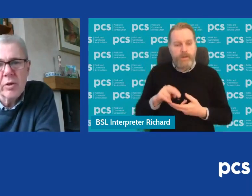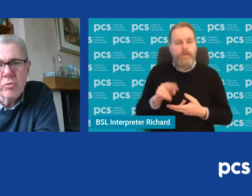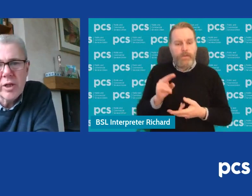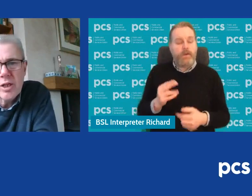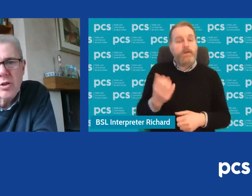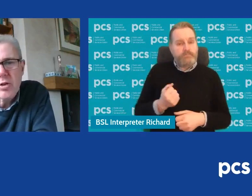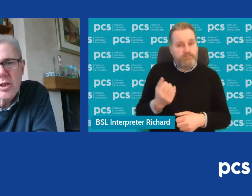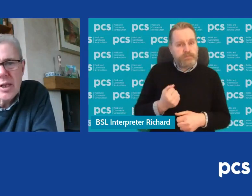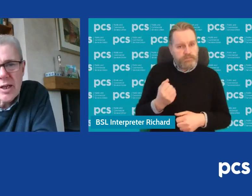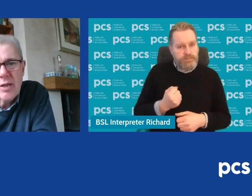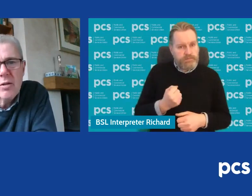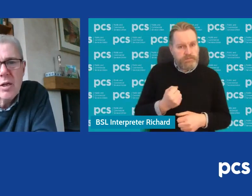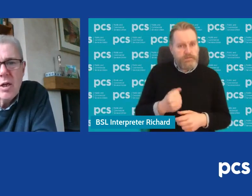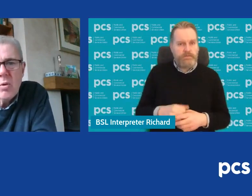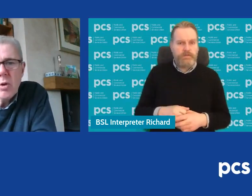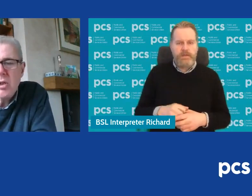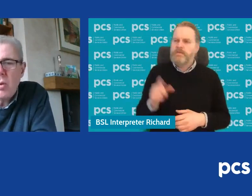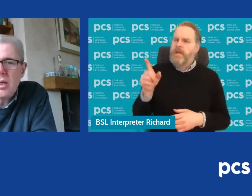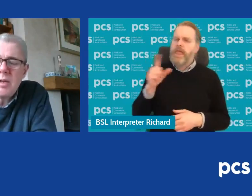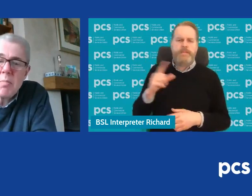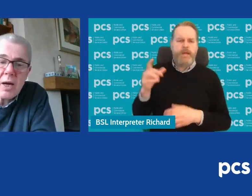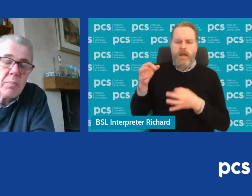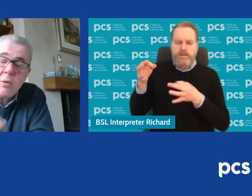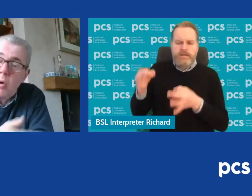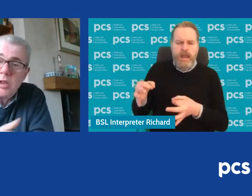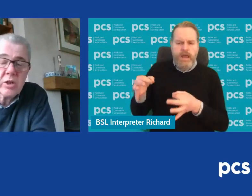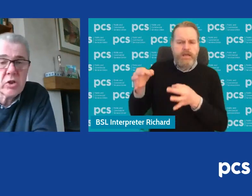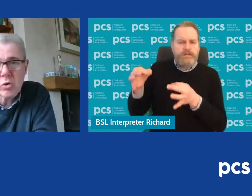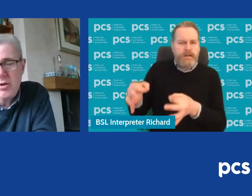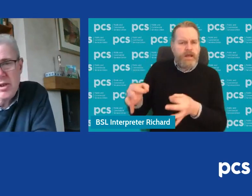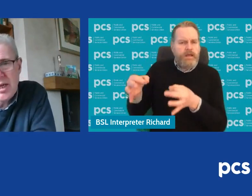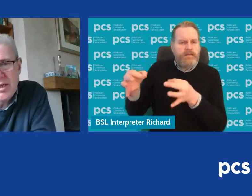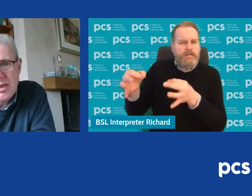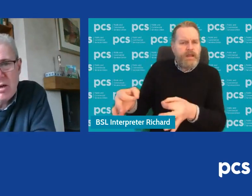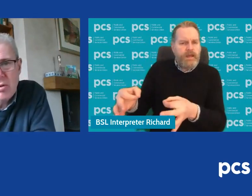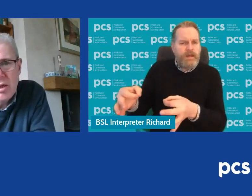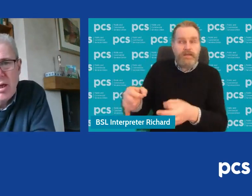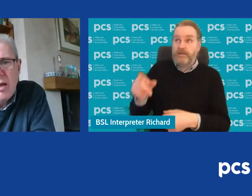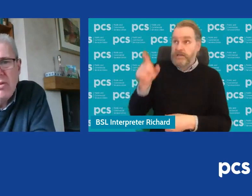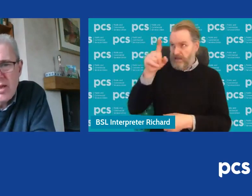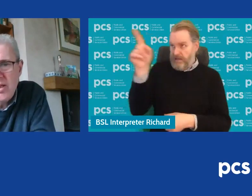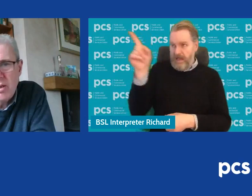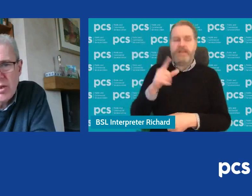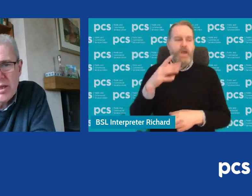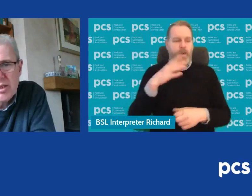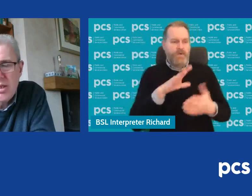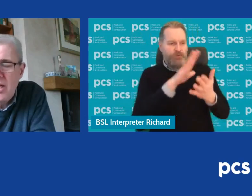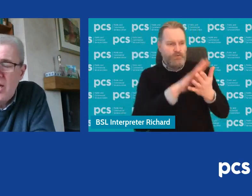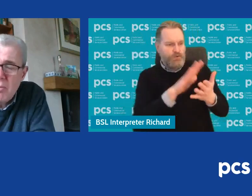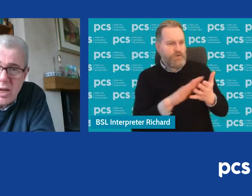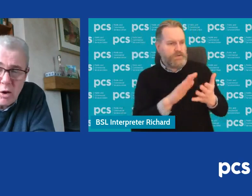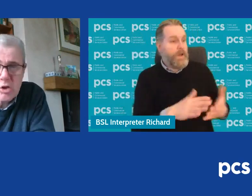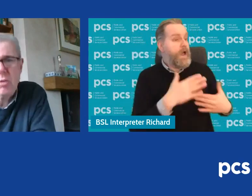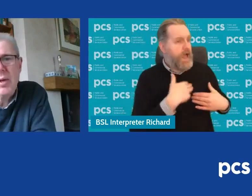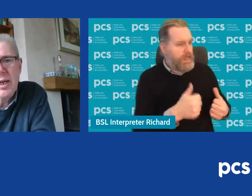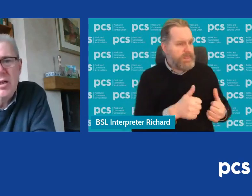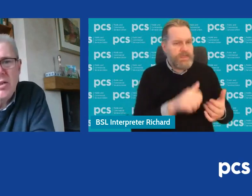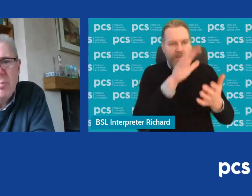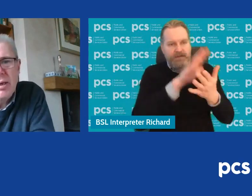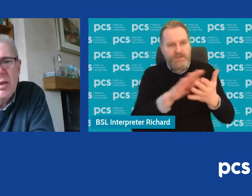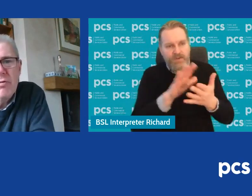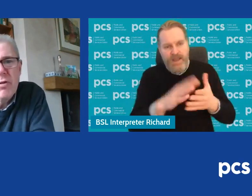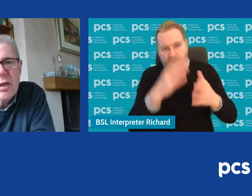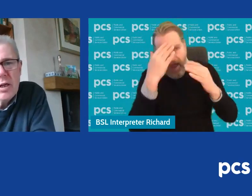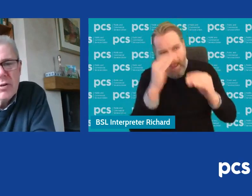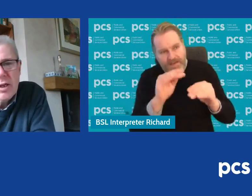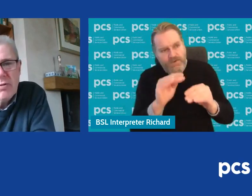something we could read into the delay, which is whilst it might be wanting to sort other sectors out and then deal with us, it may also be linked to